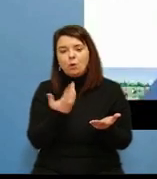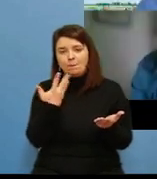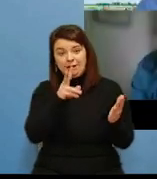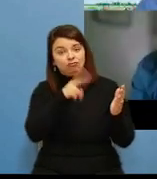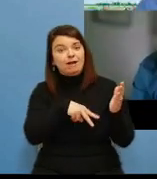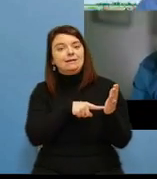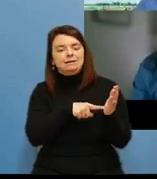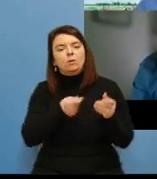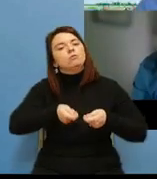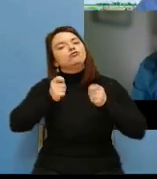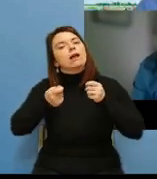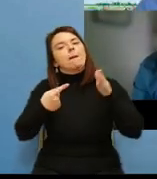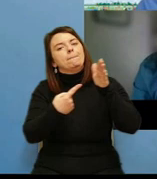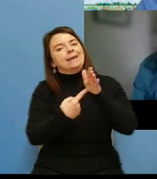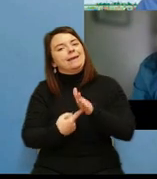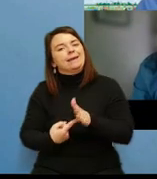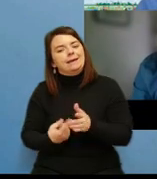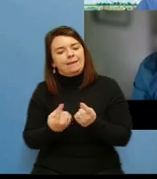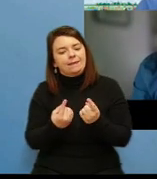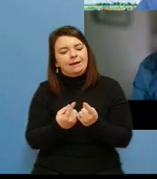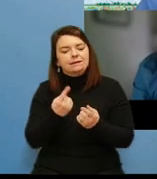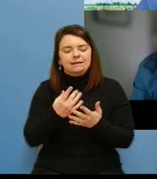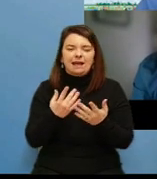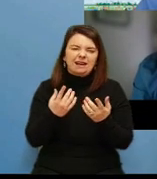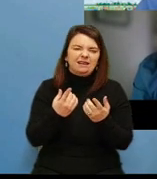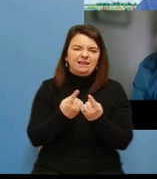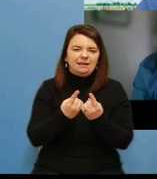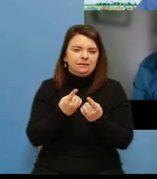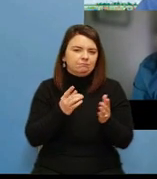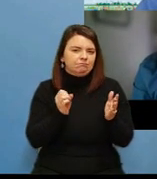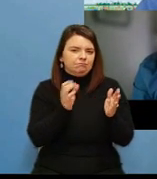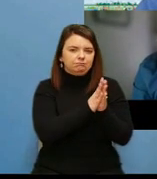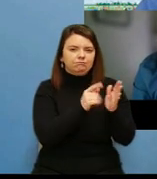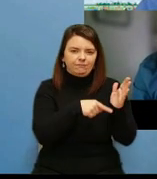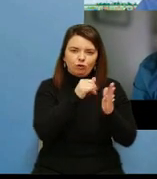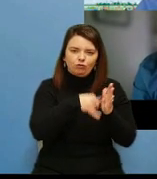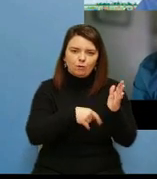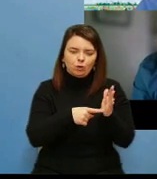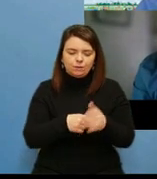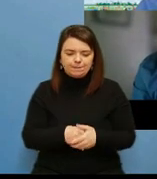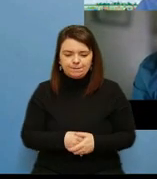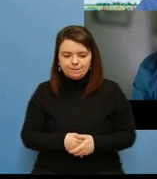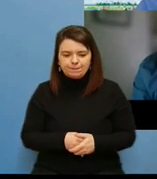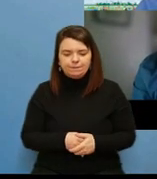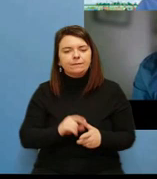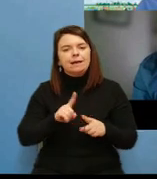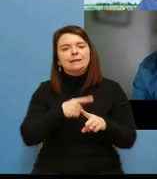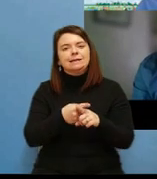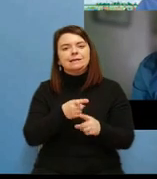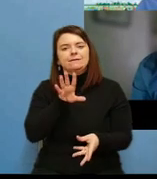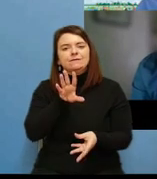as usual, I'll take the report as read, but highlight the key points and also clarify some of the points made in the